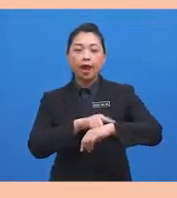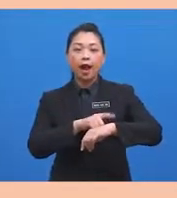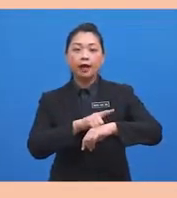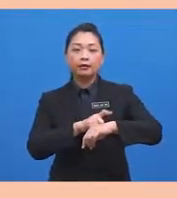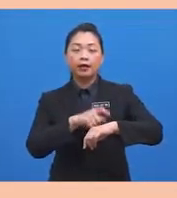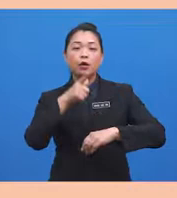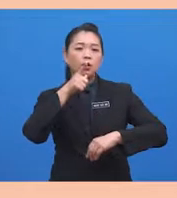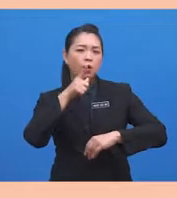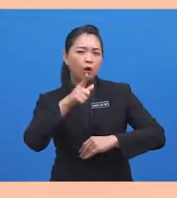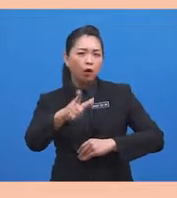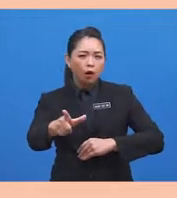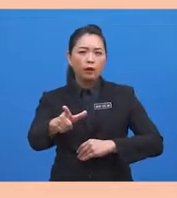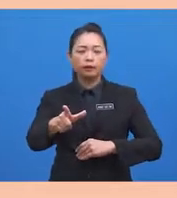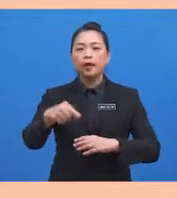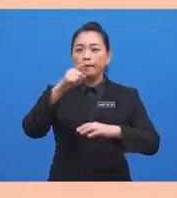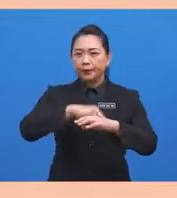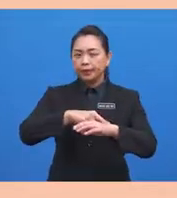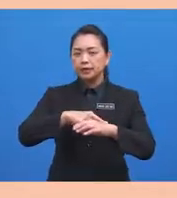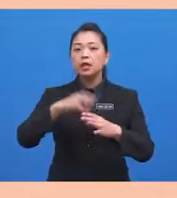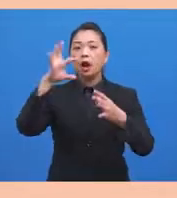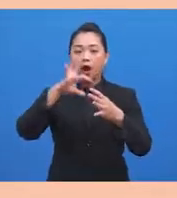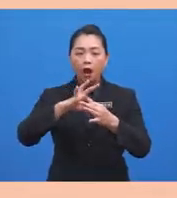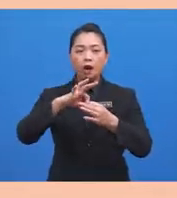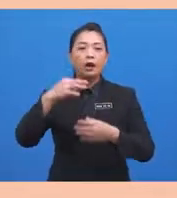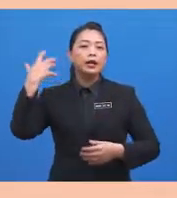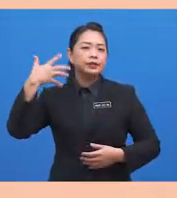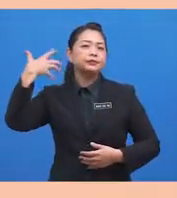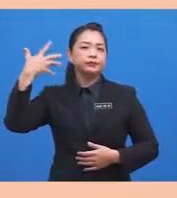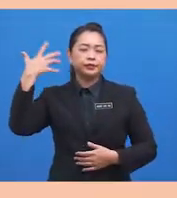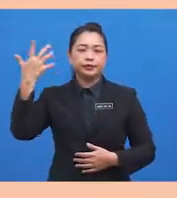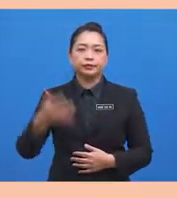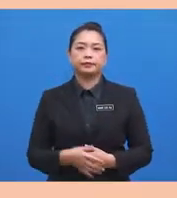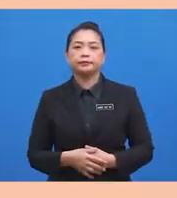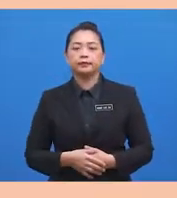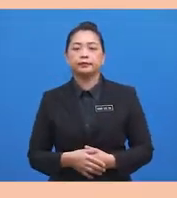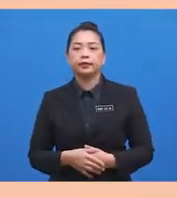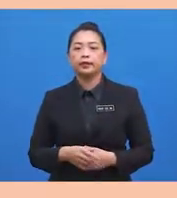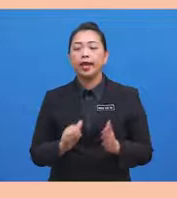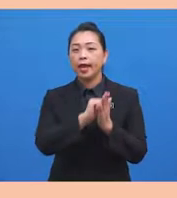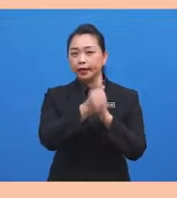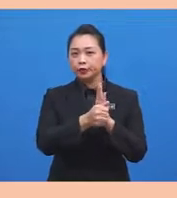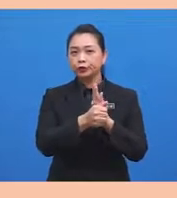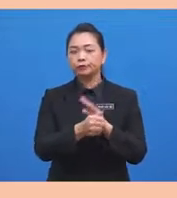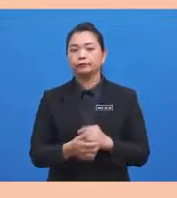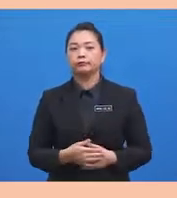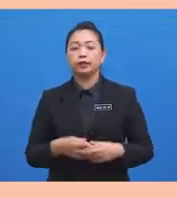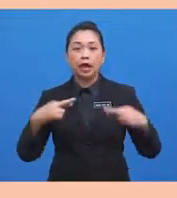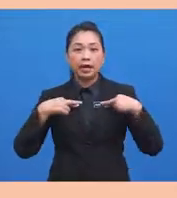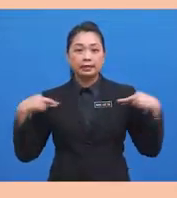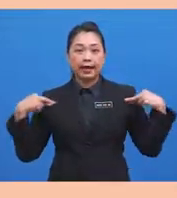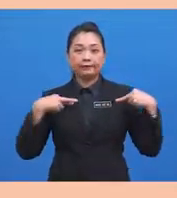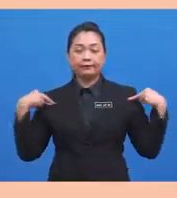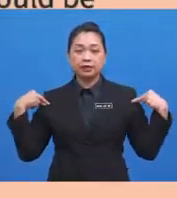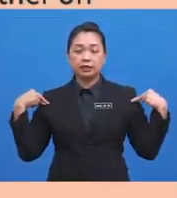history. Other possible words for era are age, period, and time. Rivals in this